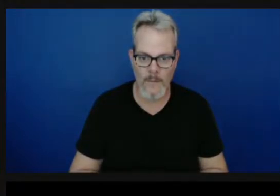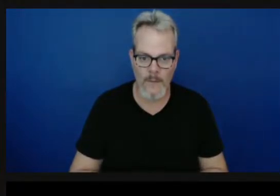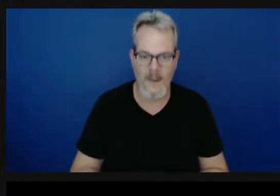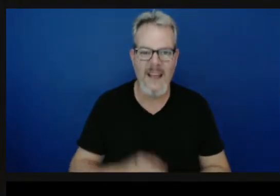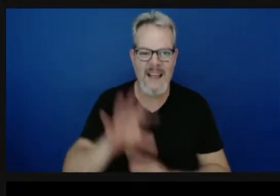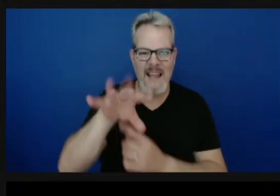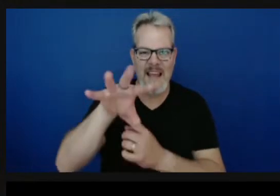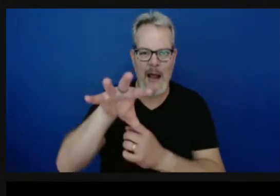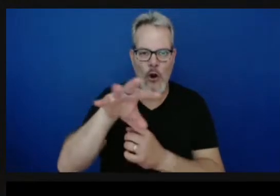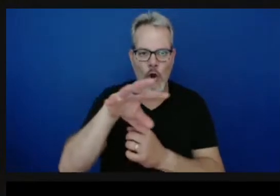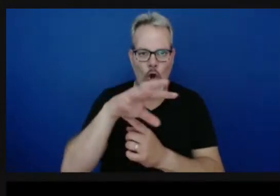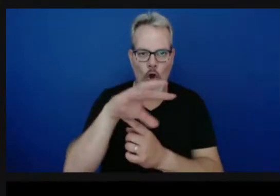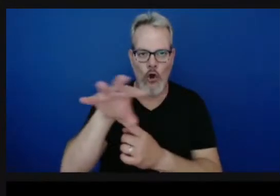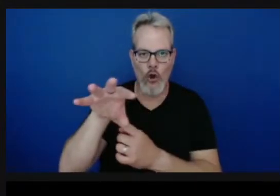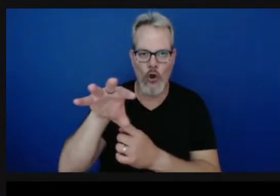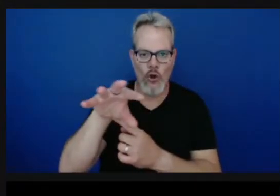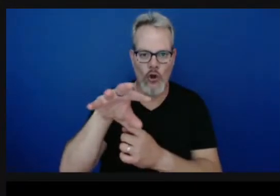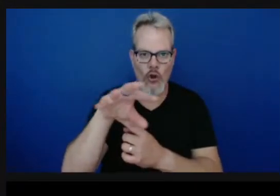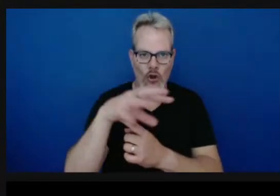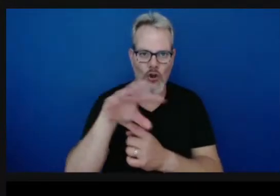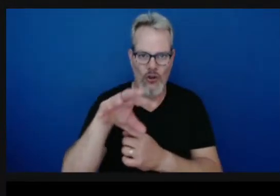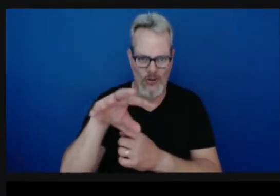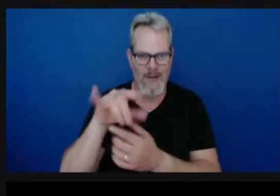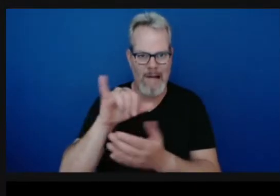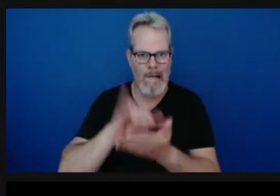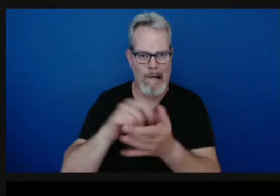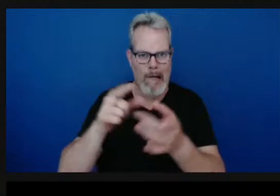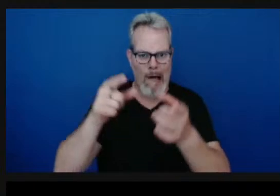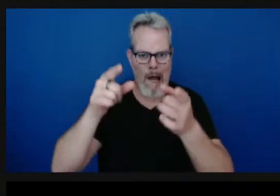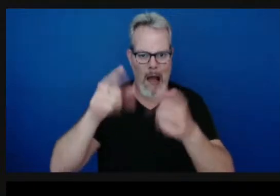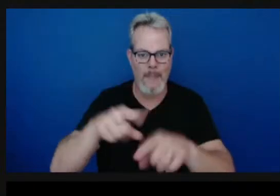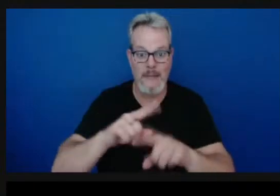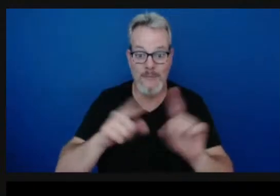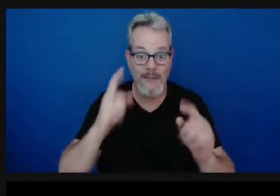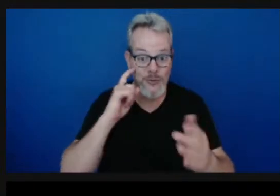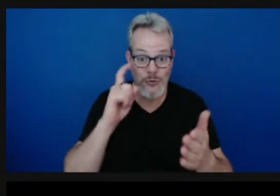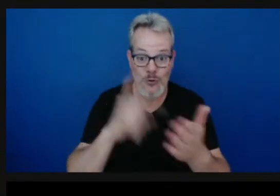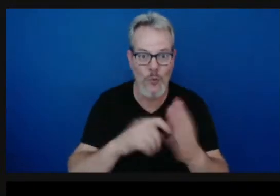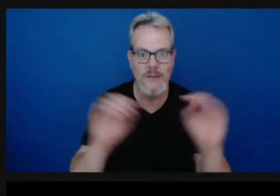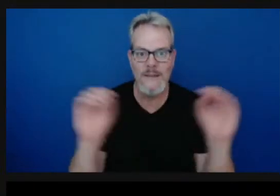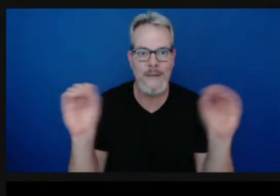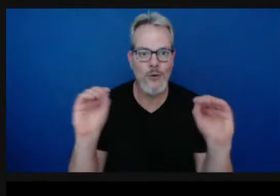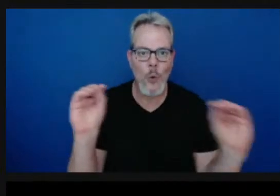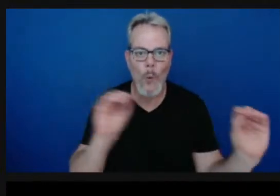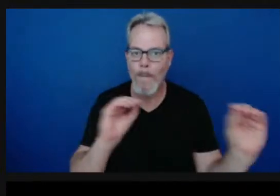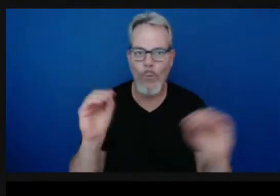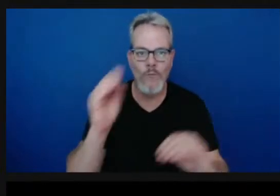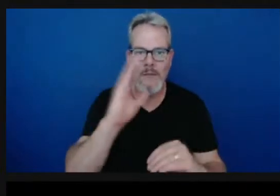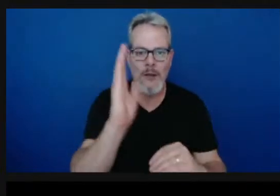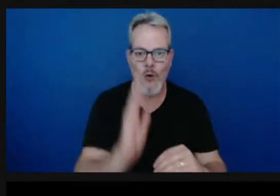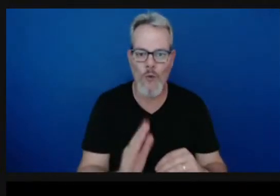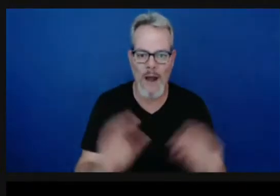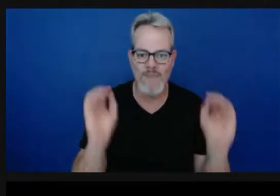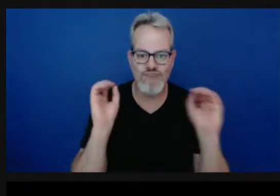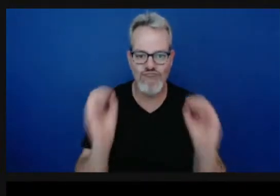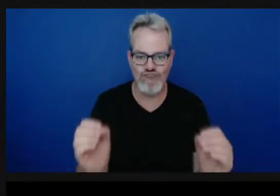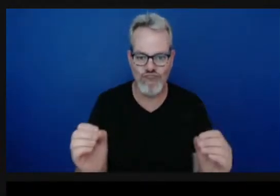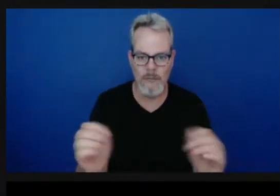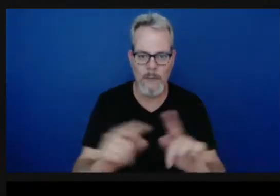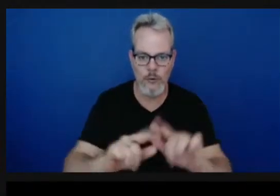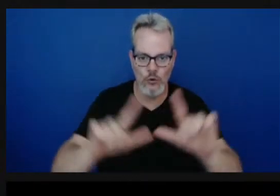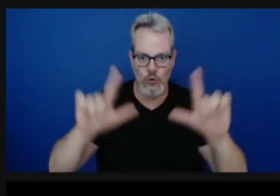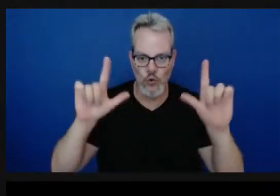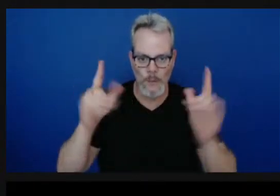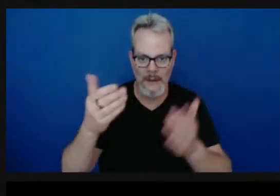there. But despite that, you can note that this crack is not opening or moving at all any further. So maybe I'll zoom it in once again to make it